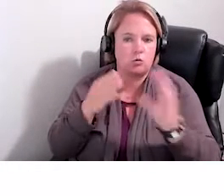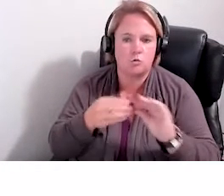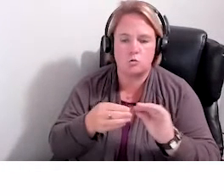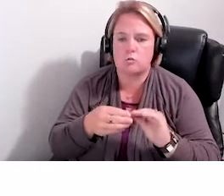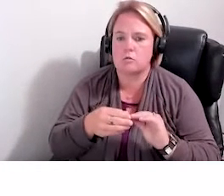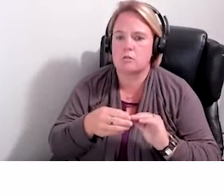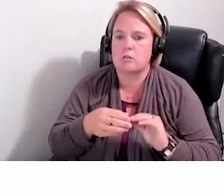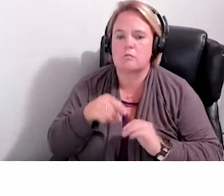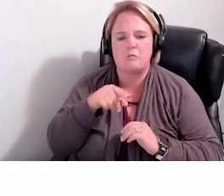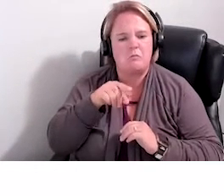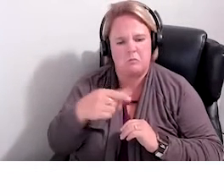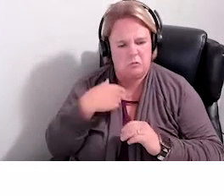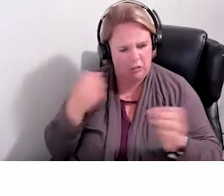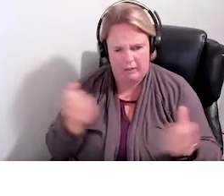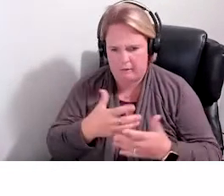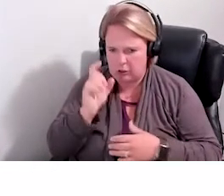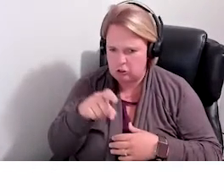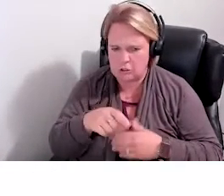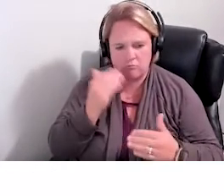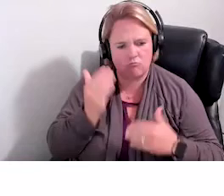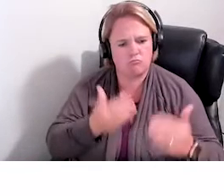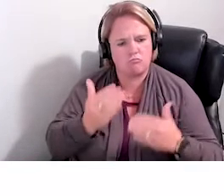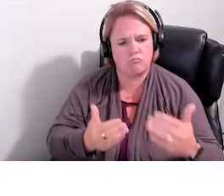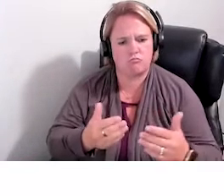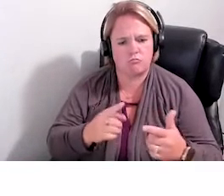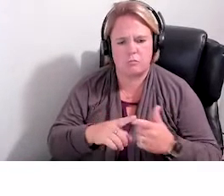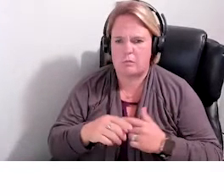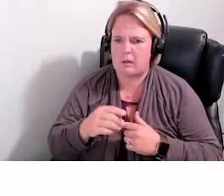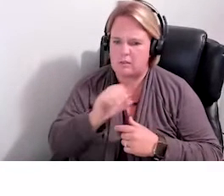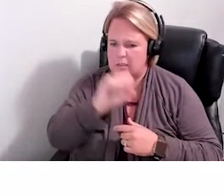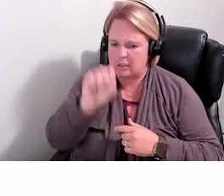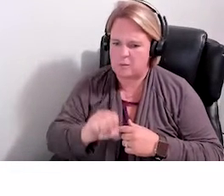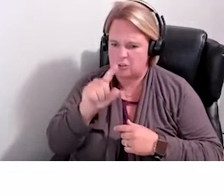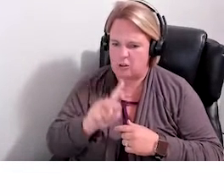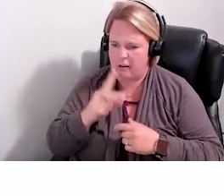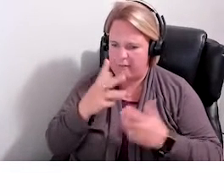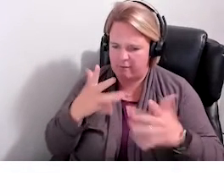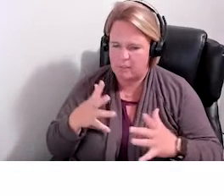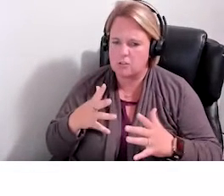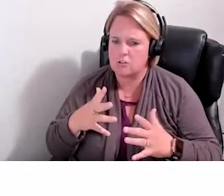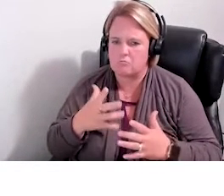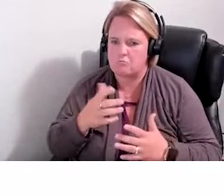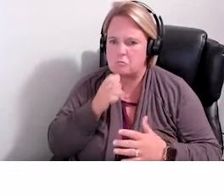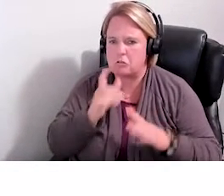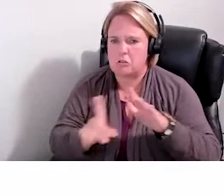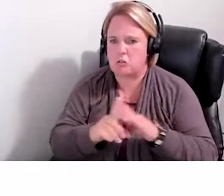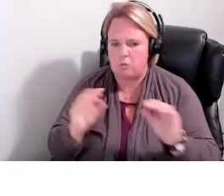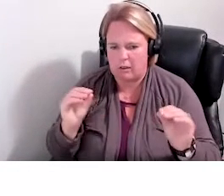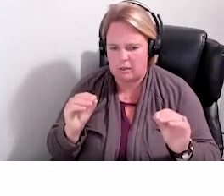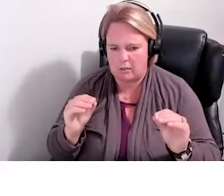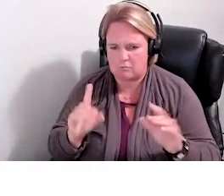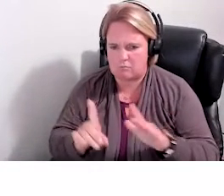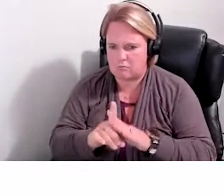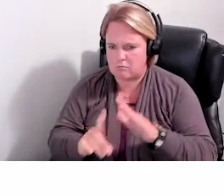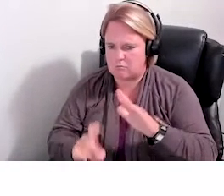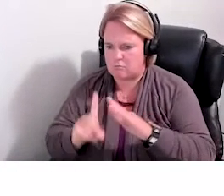but about midway through the semester, she stopped showing up to one of her classes. She hadn't reached out to our office. We just assumed